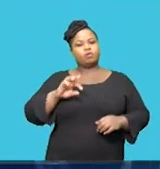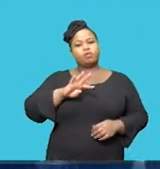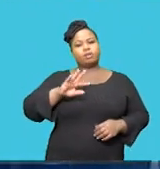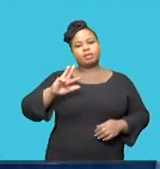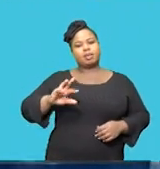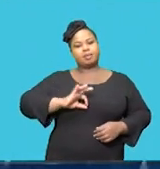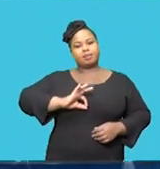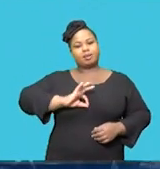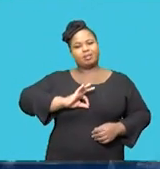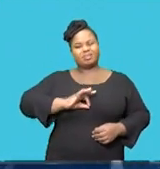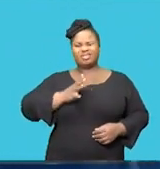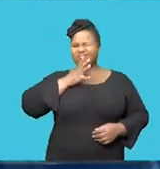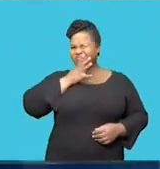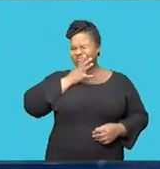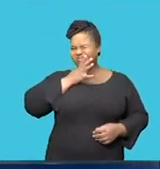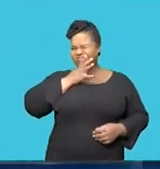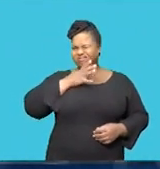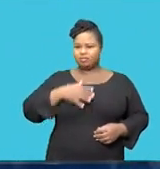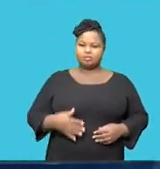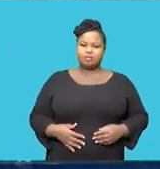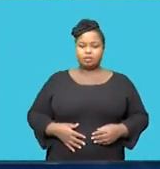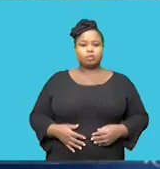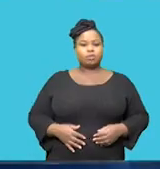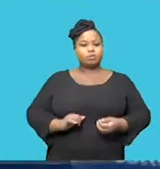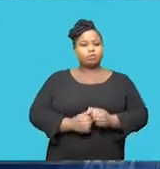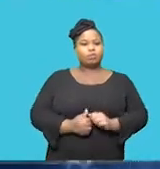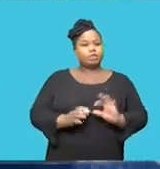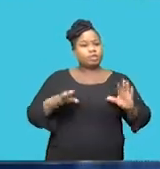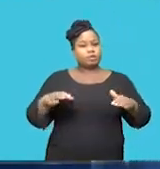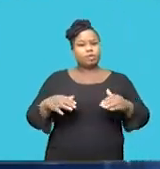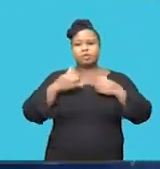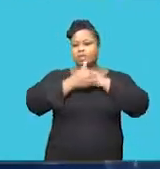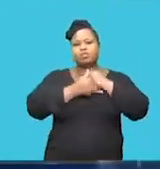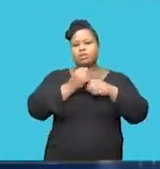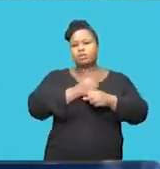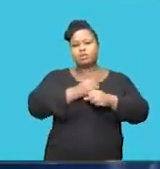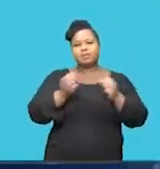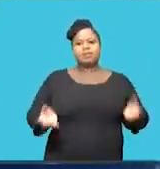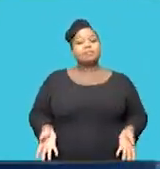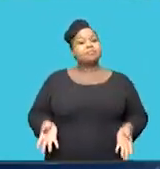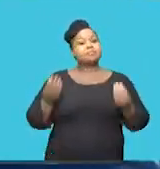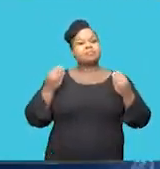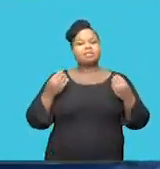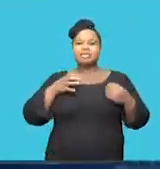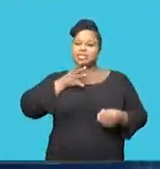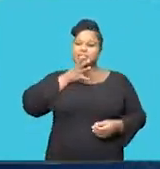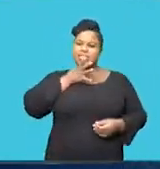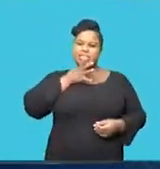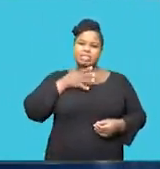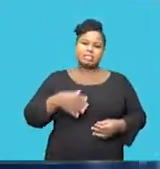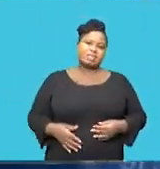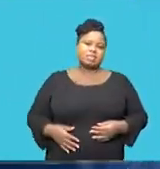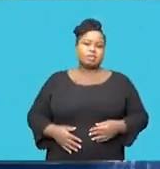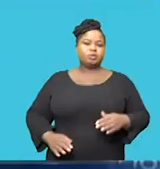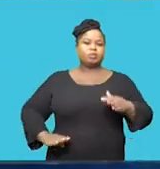medals. So many medals. There's no sporting category in the country which wins so many medals. Placing them